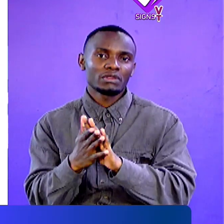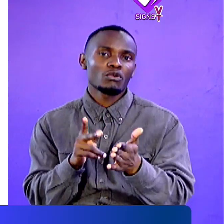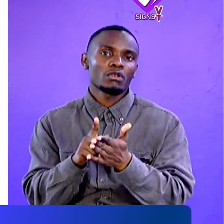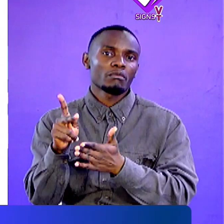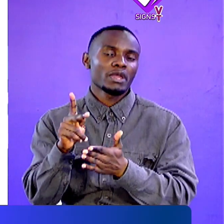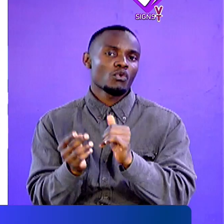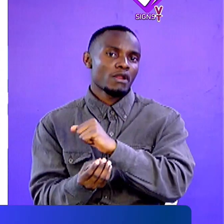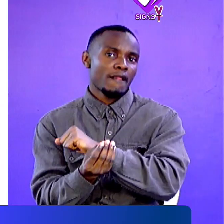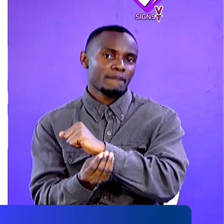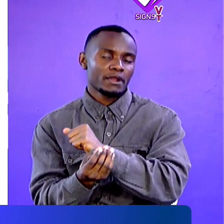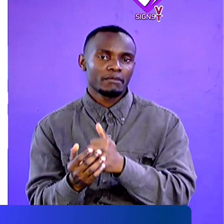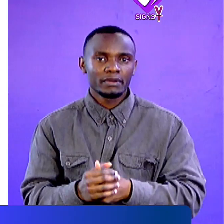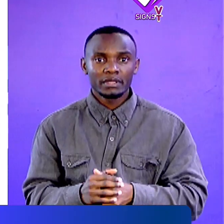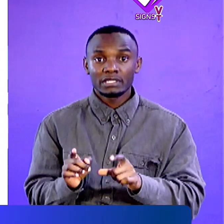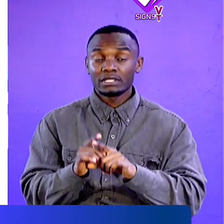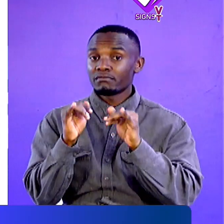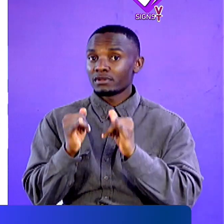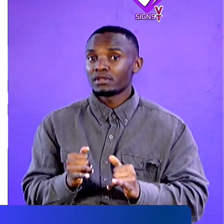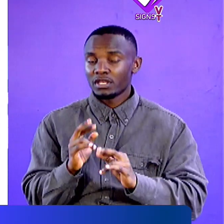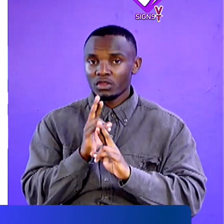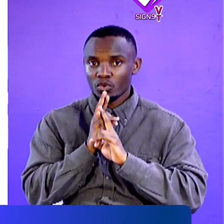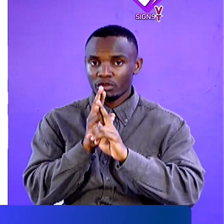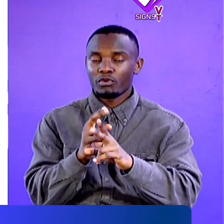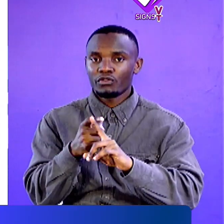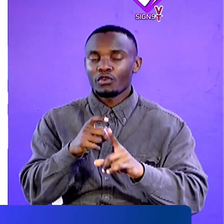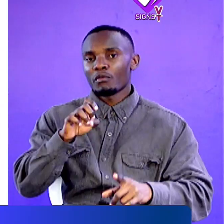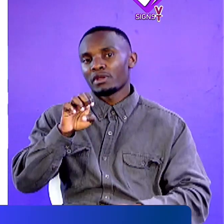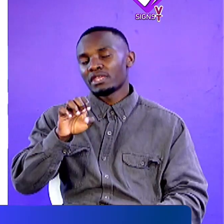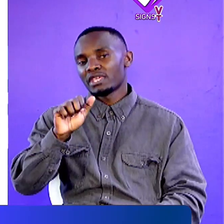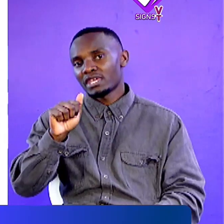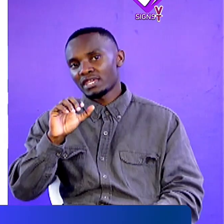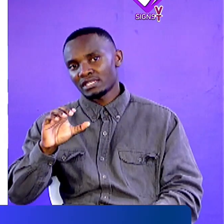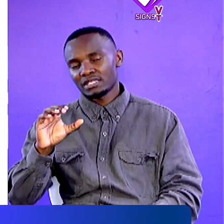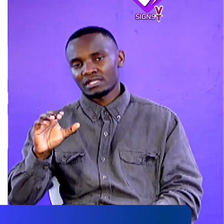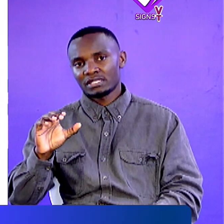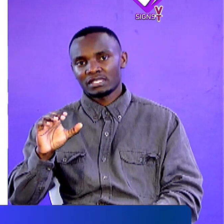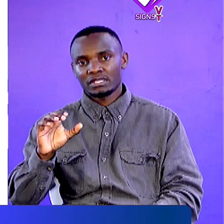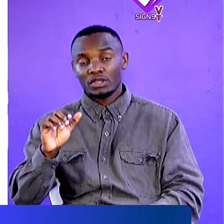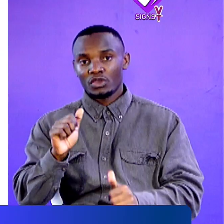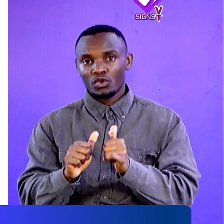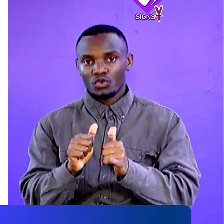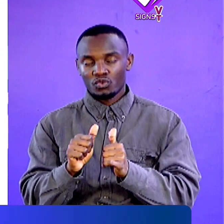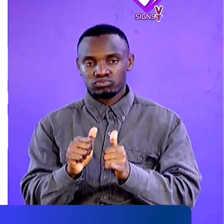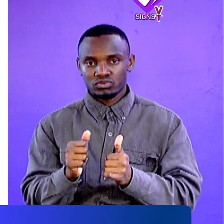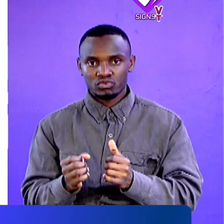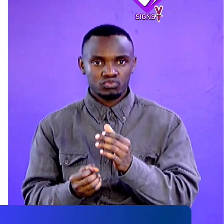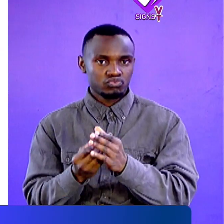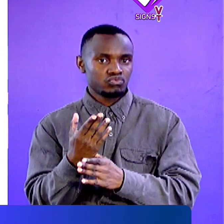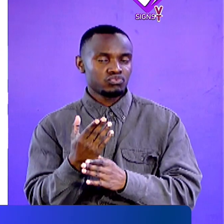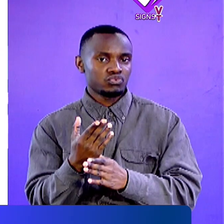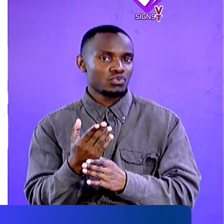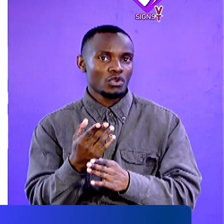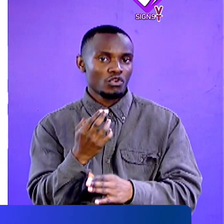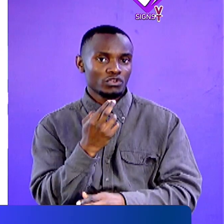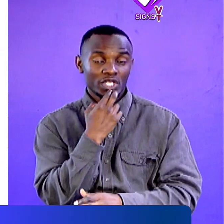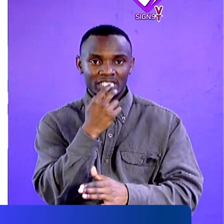report, the latest finding by the Ethics and Anti-Corruption Commission released on Tuesday ranked KRA